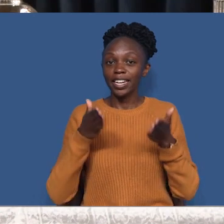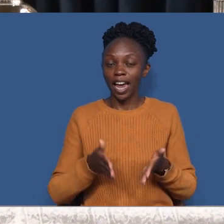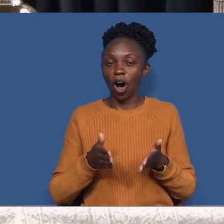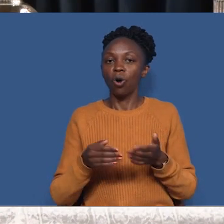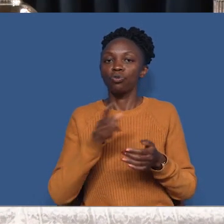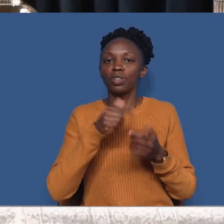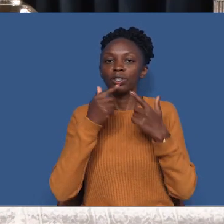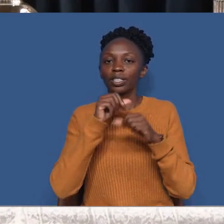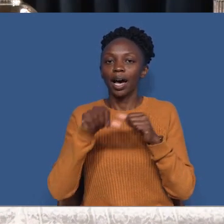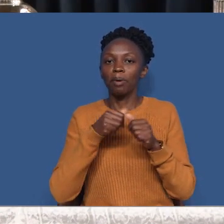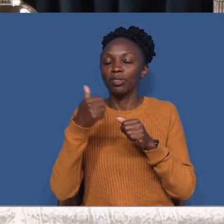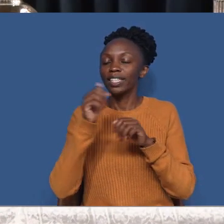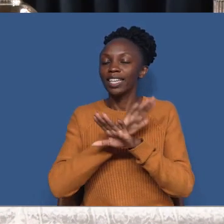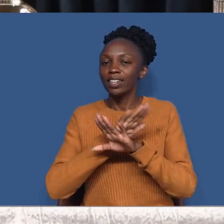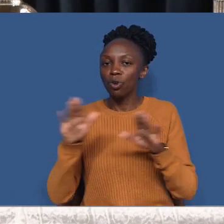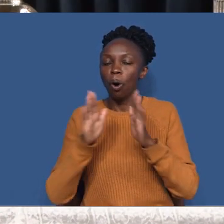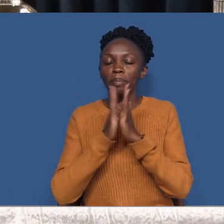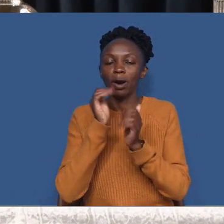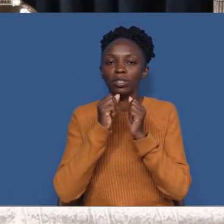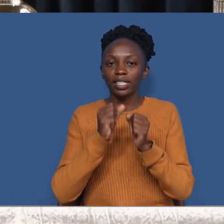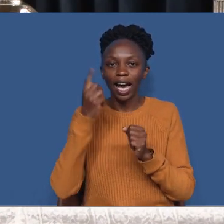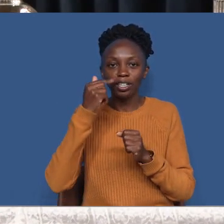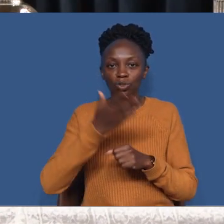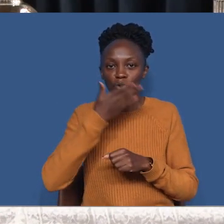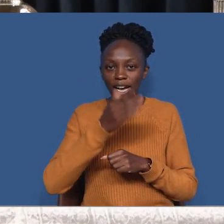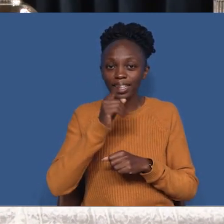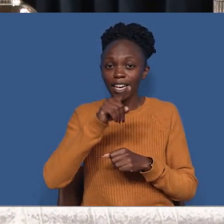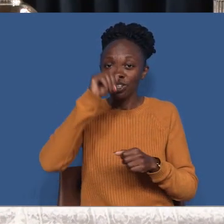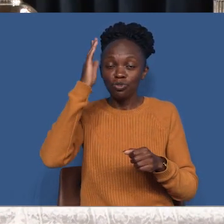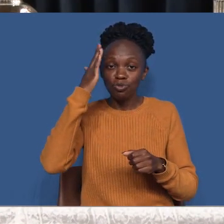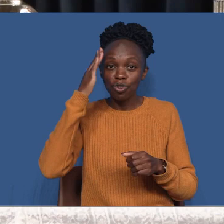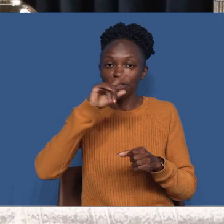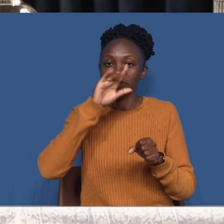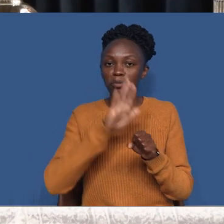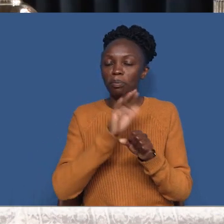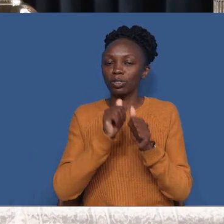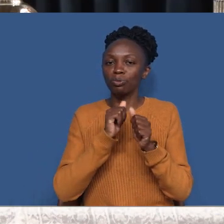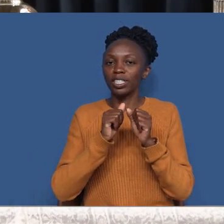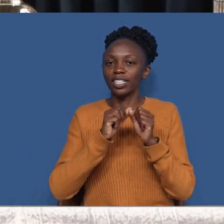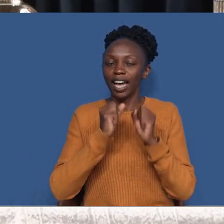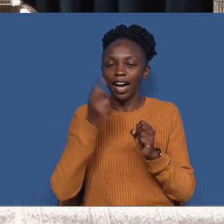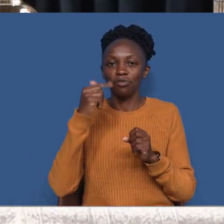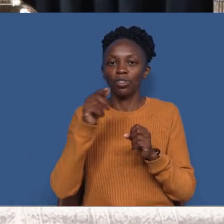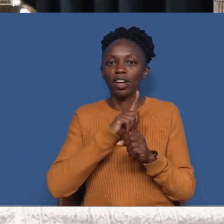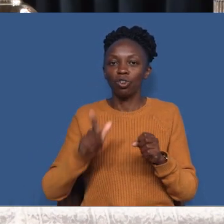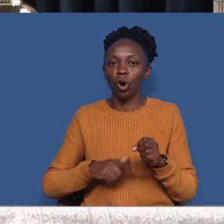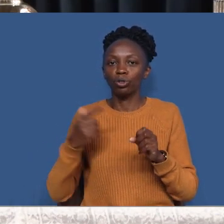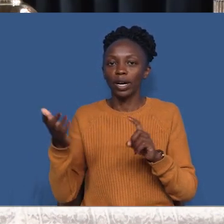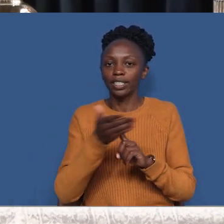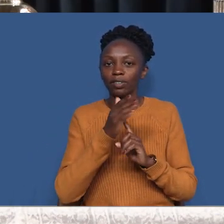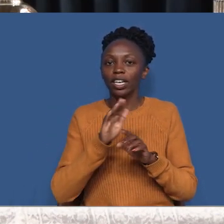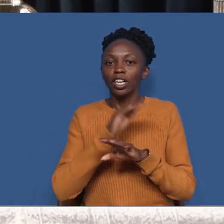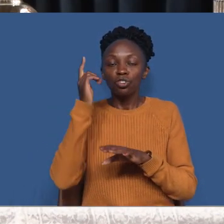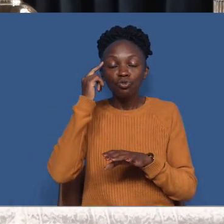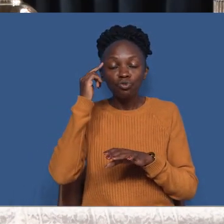is too hard for the Lord to answer. You know that there is no promise that is too hard for God to fulfill. You know there is